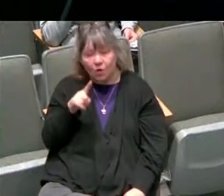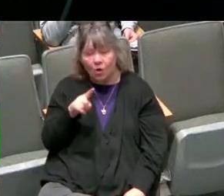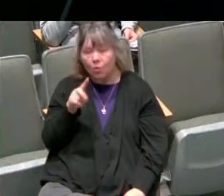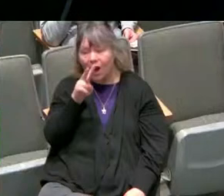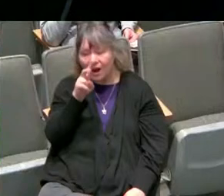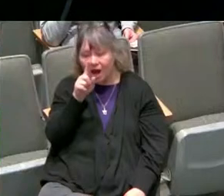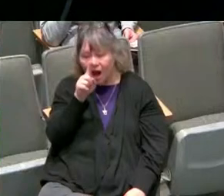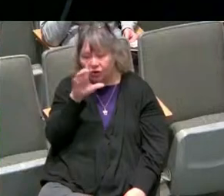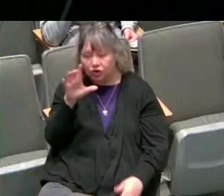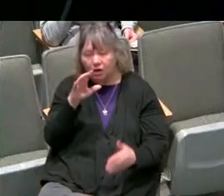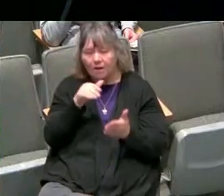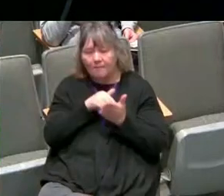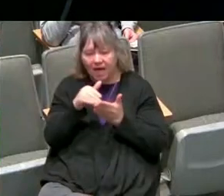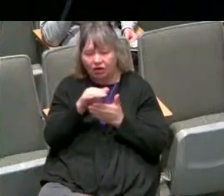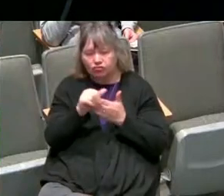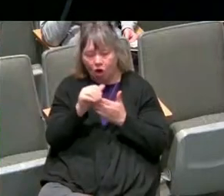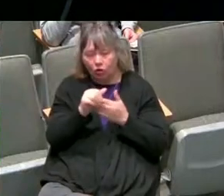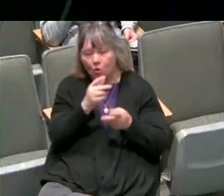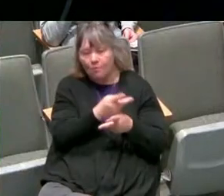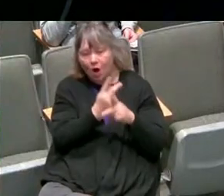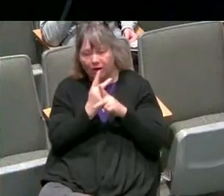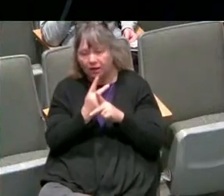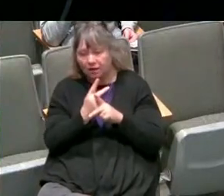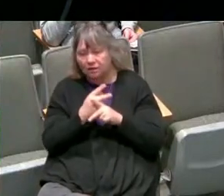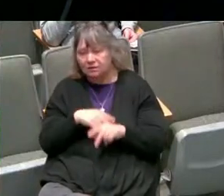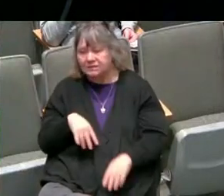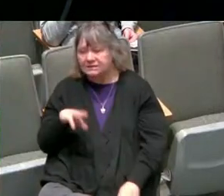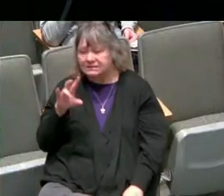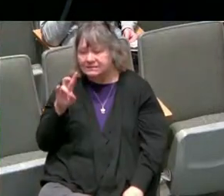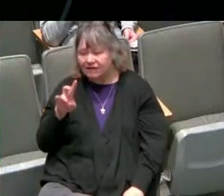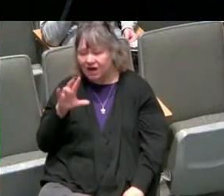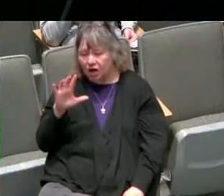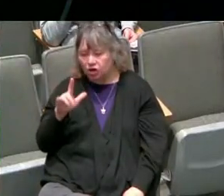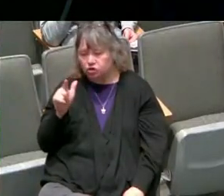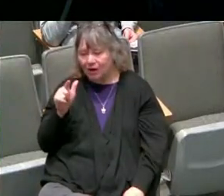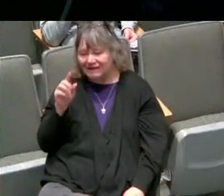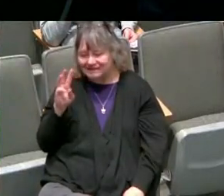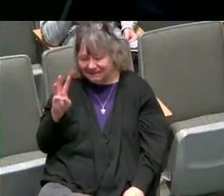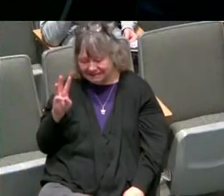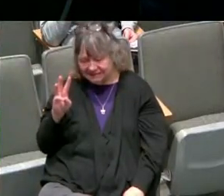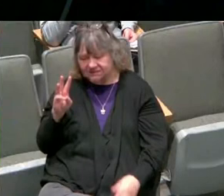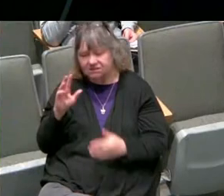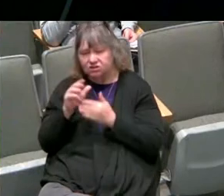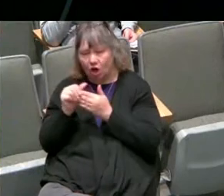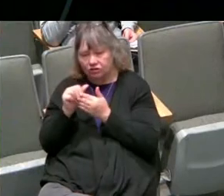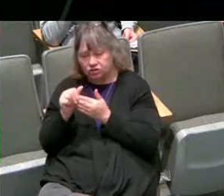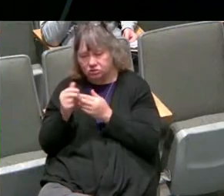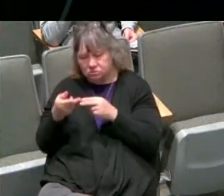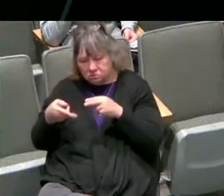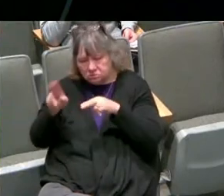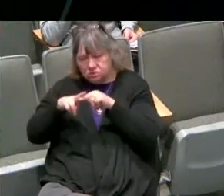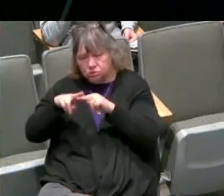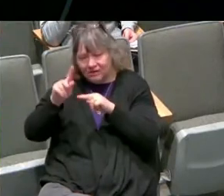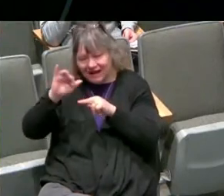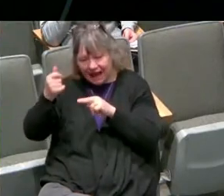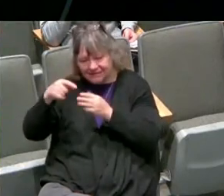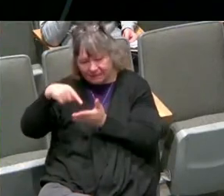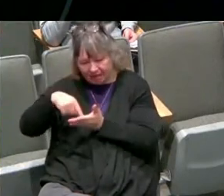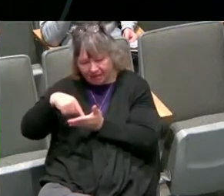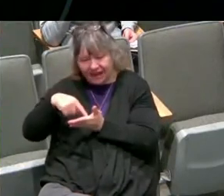million dollar borrowing it would add 726 dollars to the tax bill in the peak here